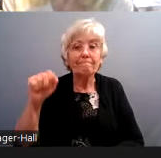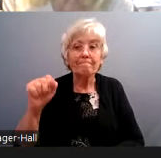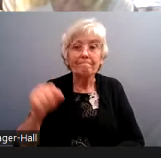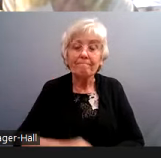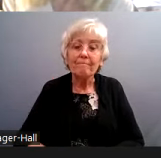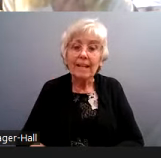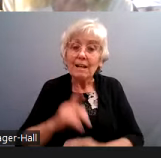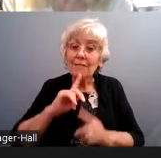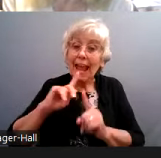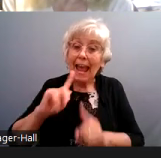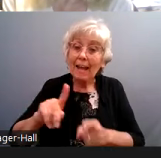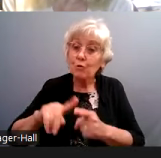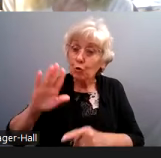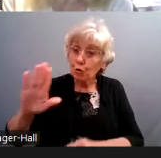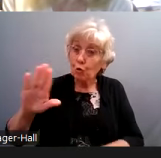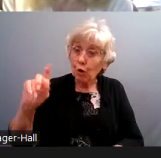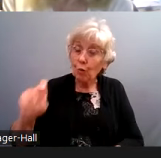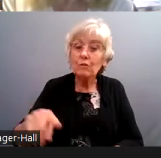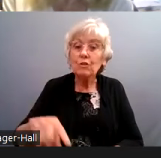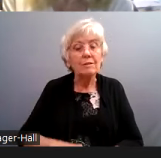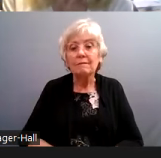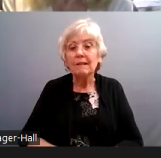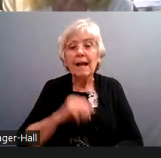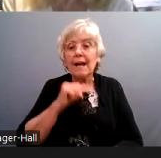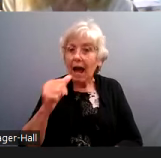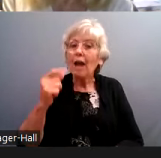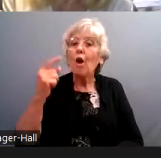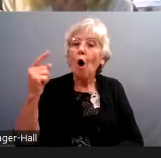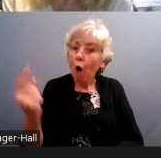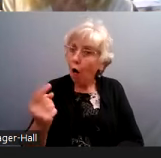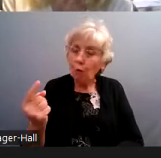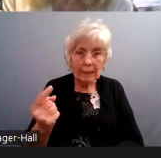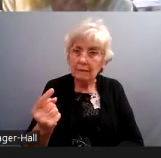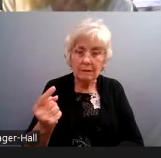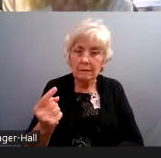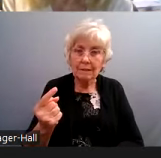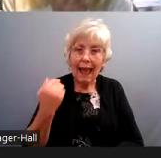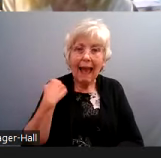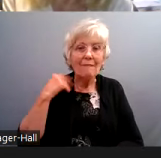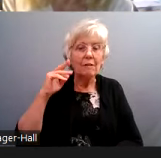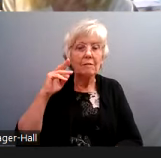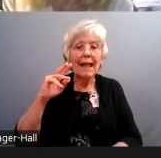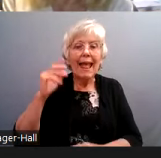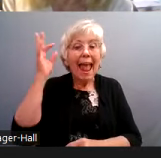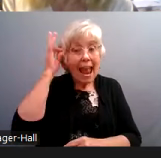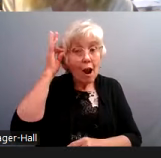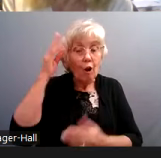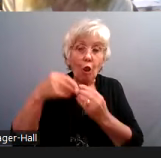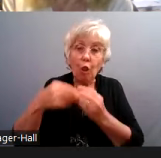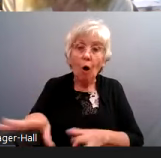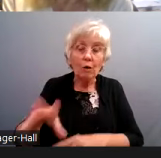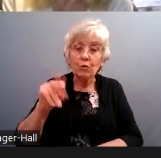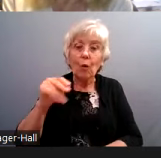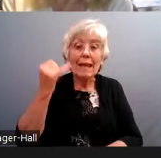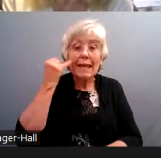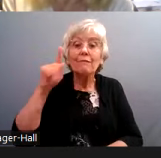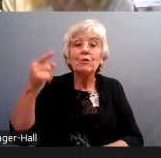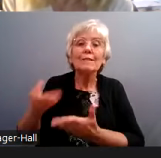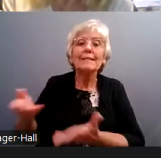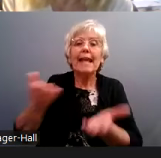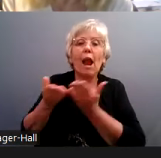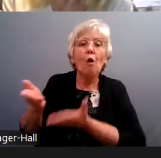the answer to your question is, there's not always hair loss if they're a carrier. So they can have